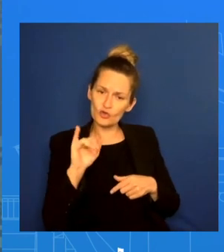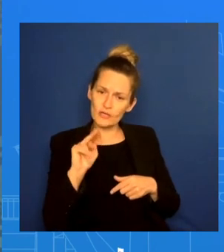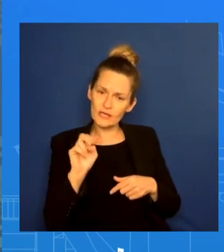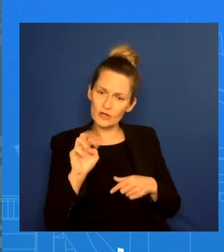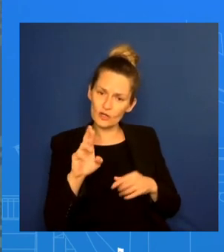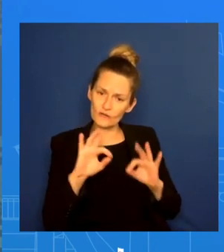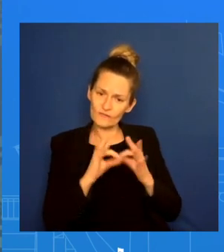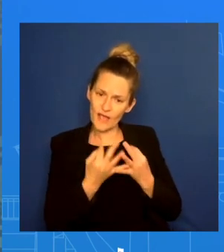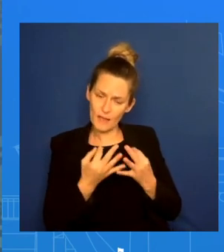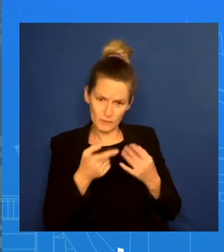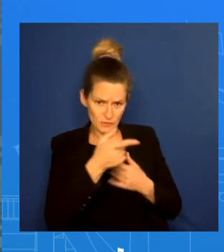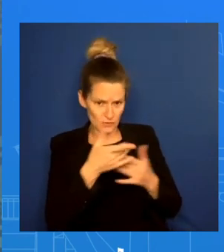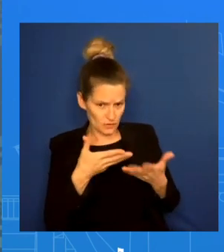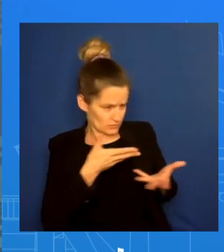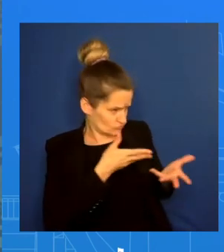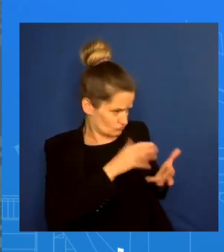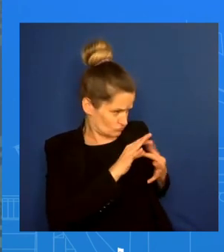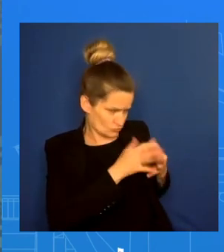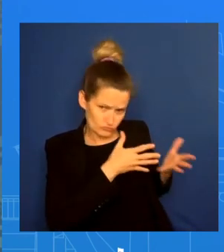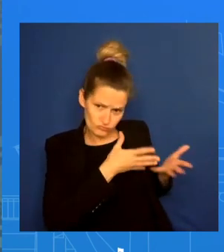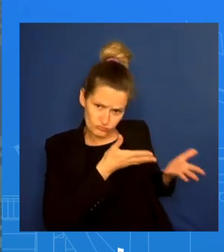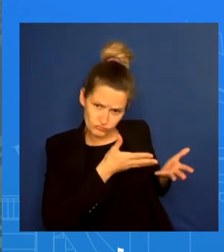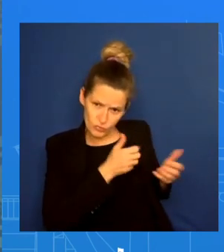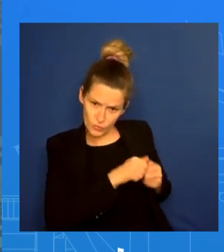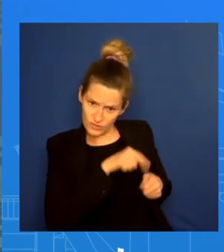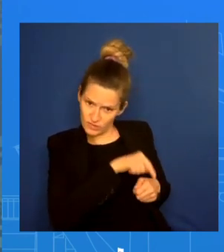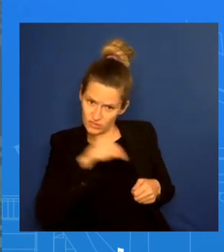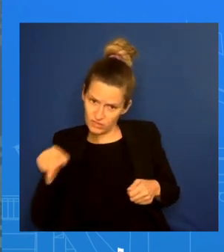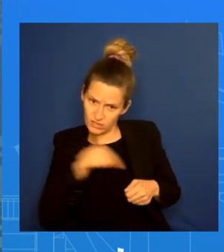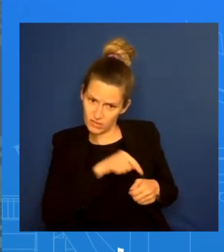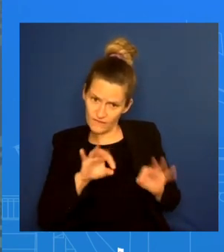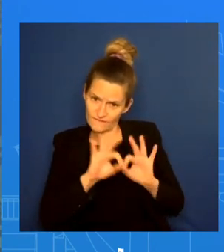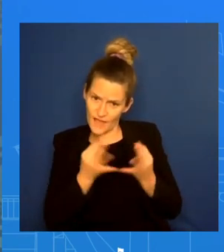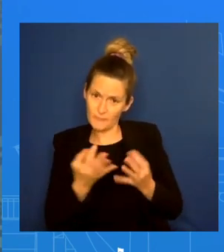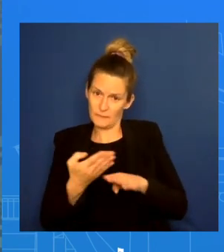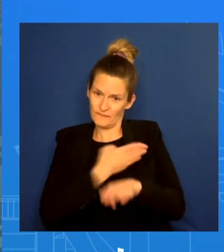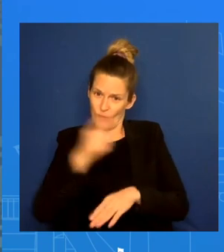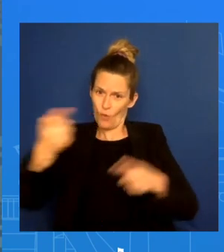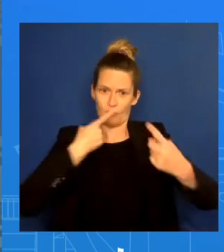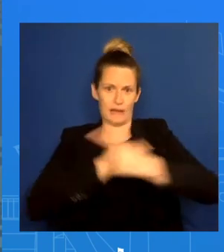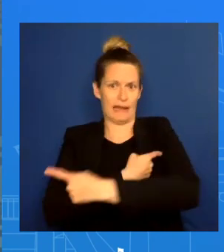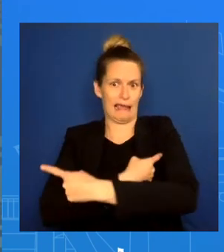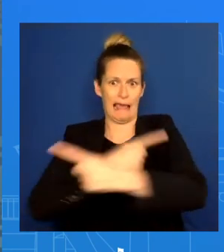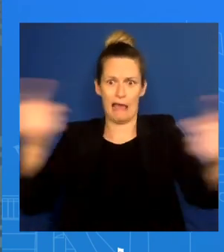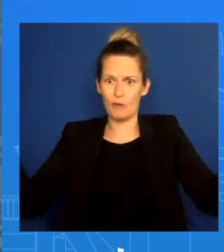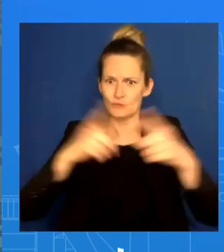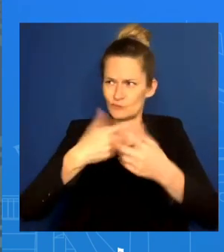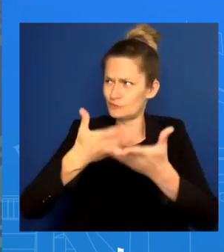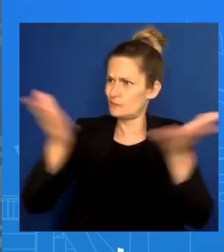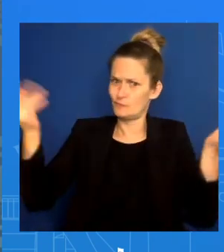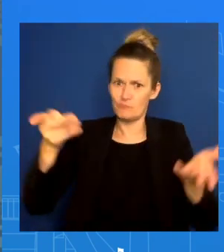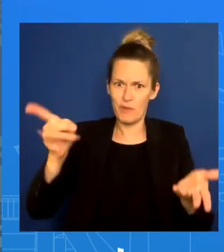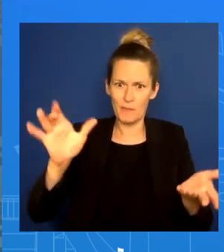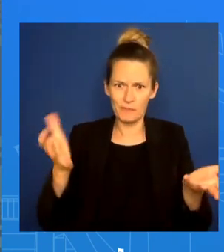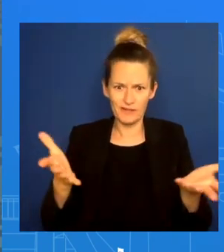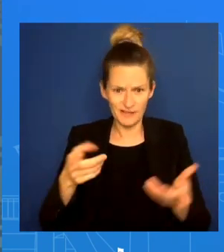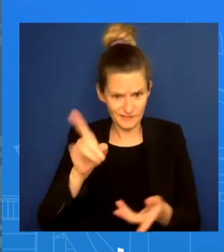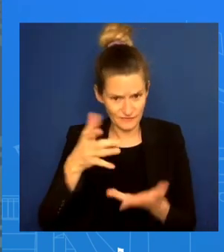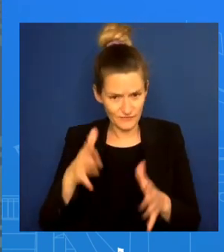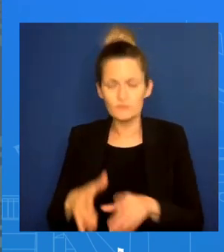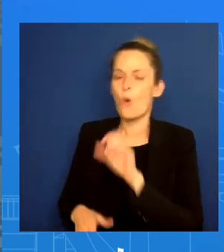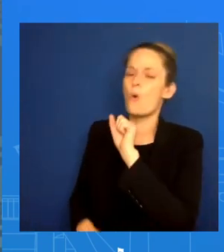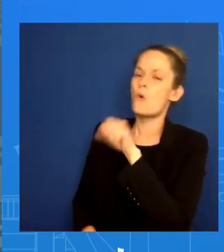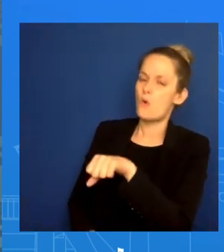with both families about the status of negotiations. So they have been informed every step of the